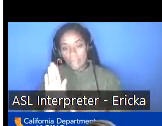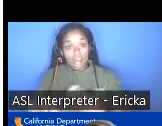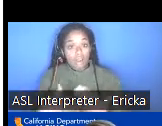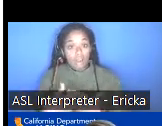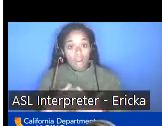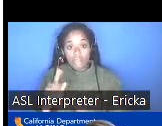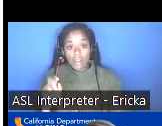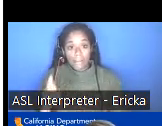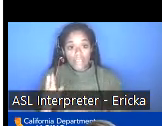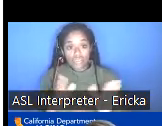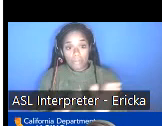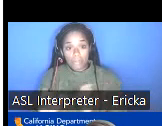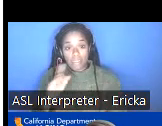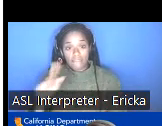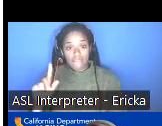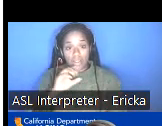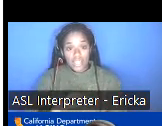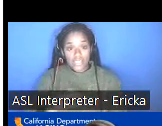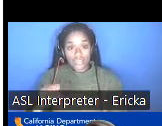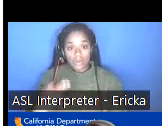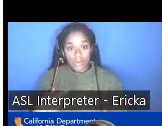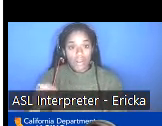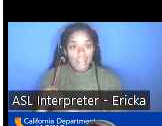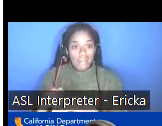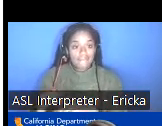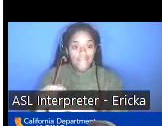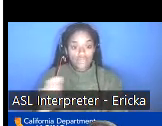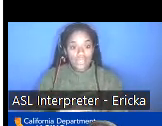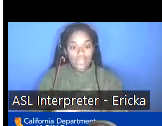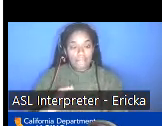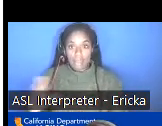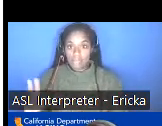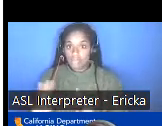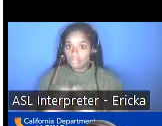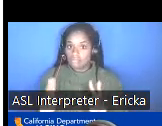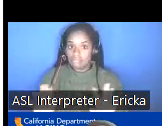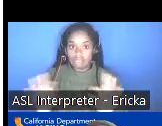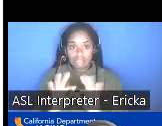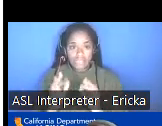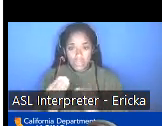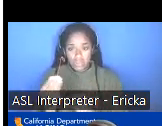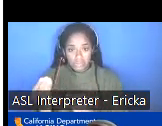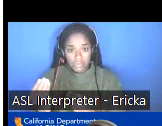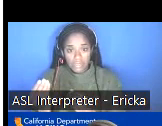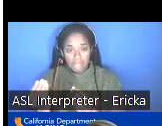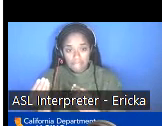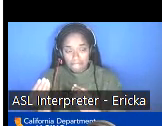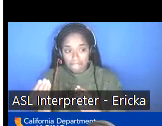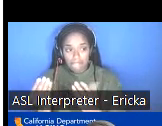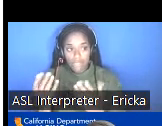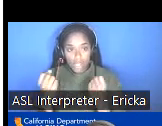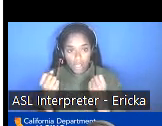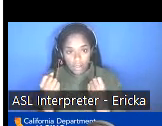plan for aging stakeholder advisory committees have been critical to informing our understanding of the needs of